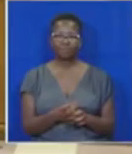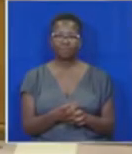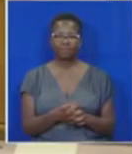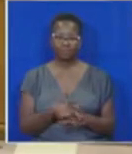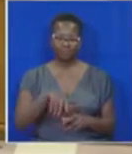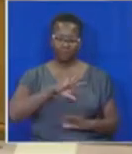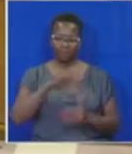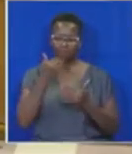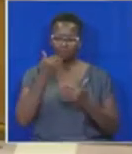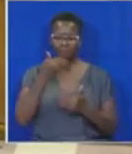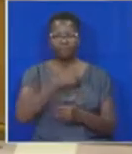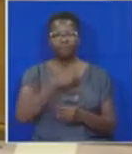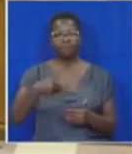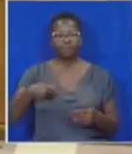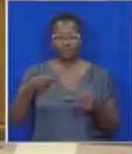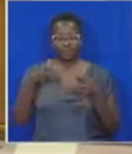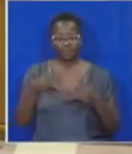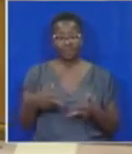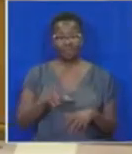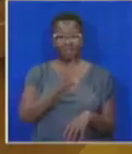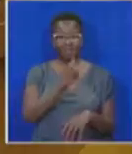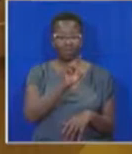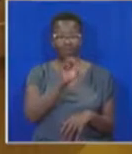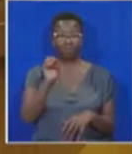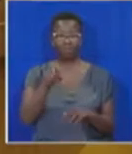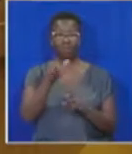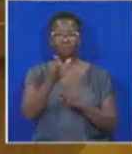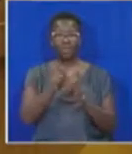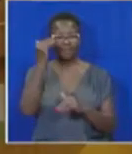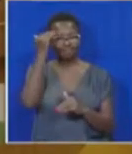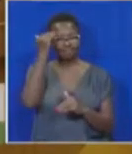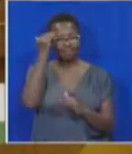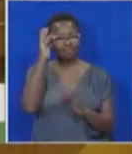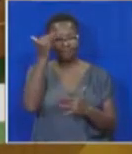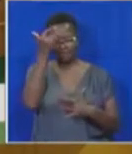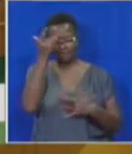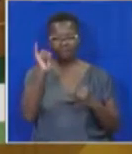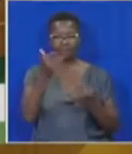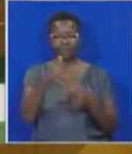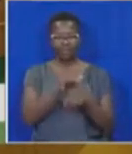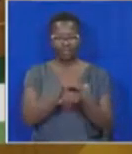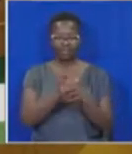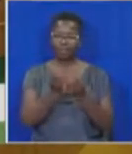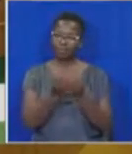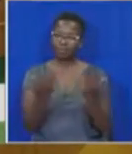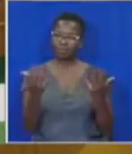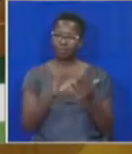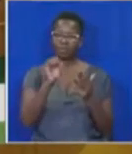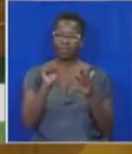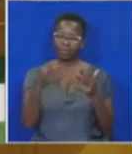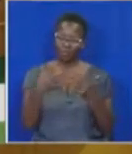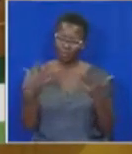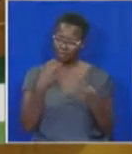Thank you, Madam Speaker. Death of more than 100 mentally ill patients in Gauteng province last year has deeply shocked the nation, and